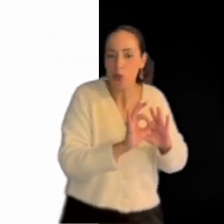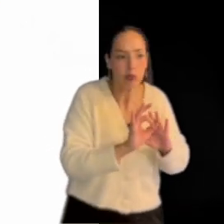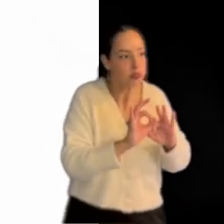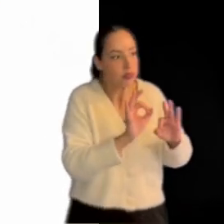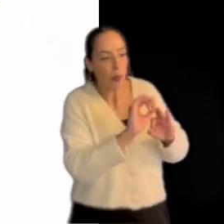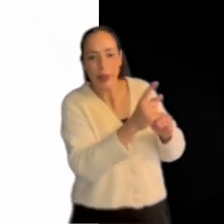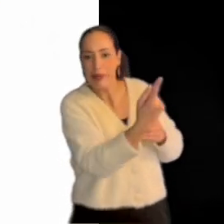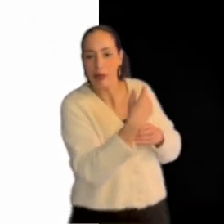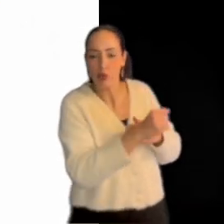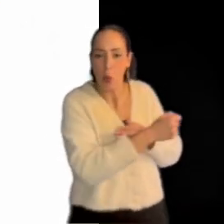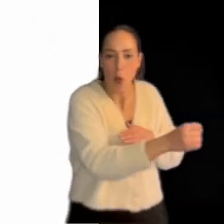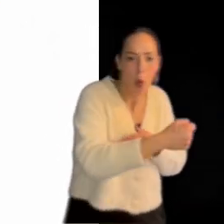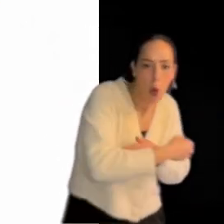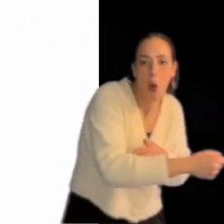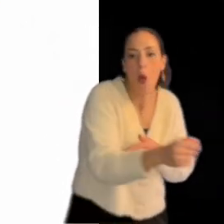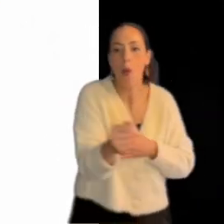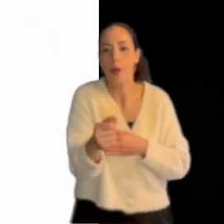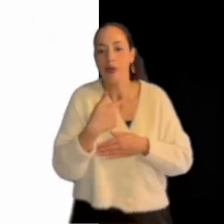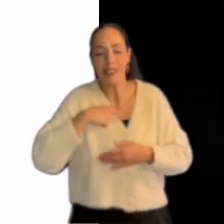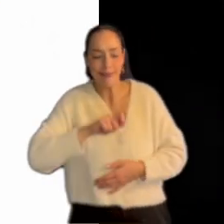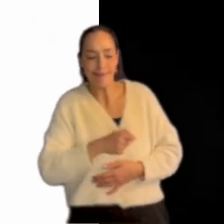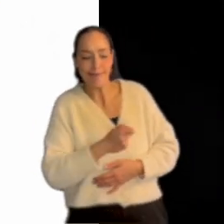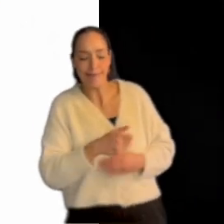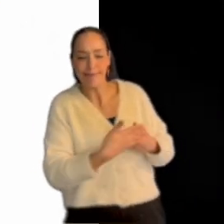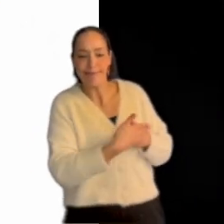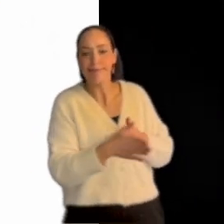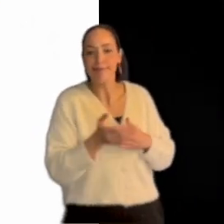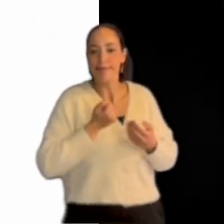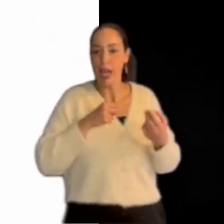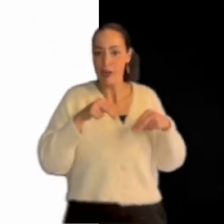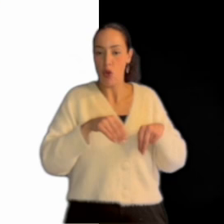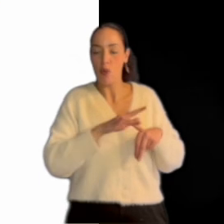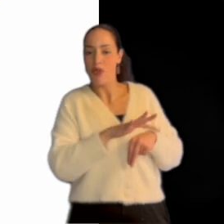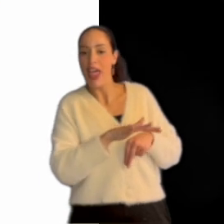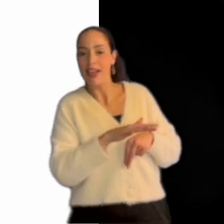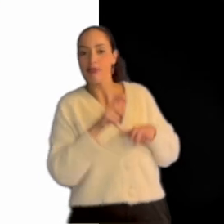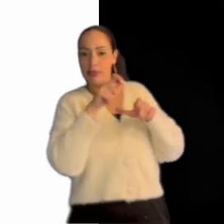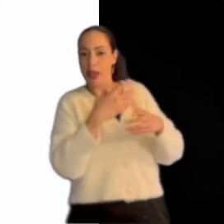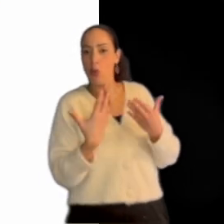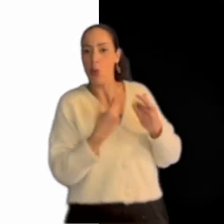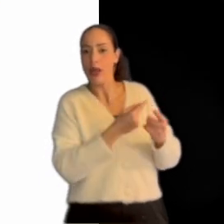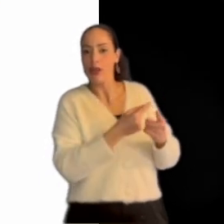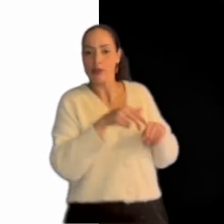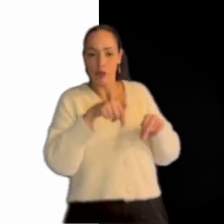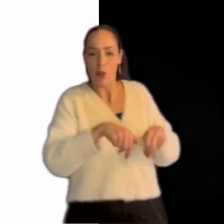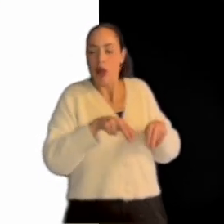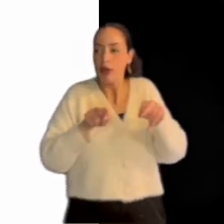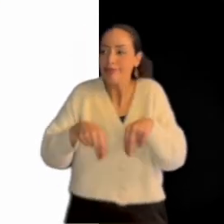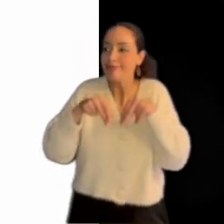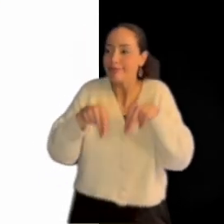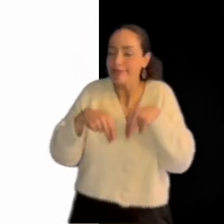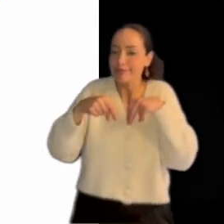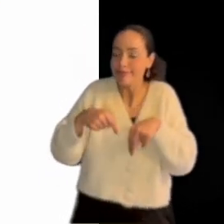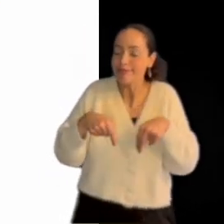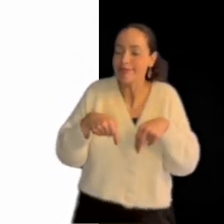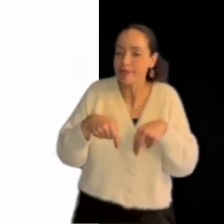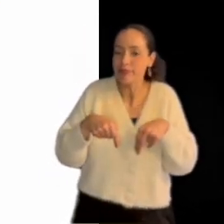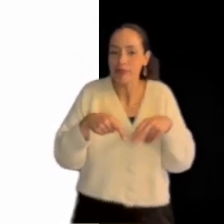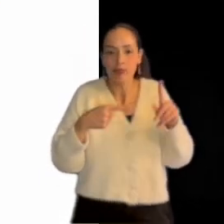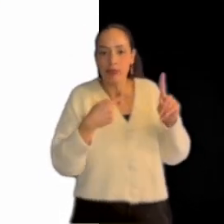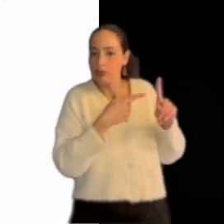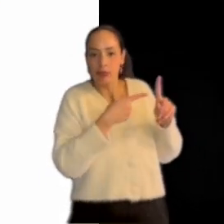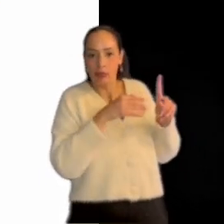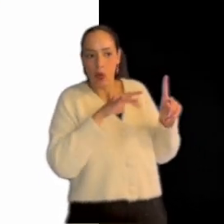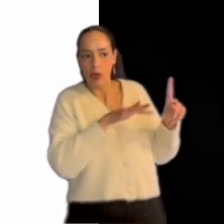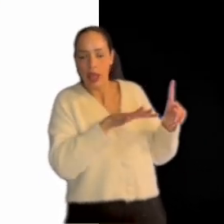Phoebe, who was staying with him for the week, came over to greet me. Gareth was not there. A quick search located a printed email containing the